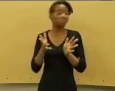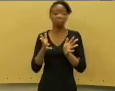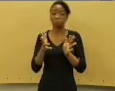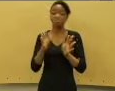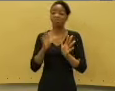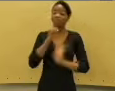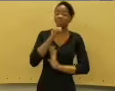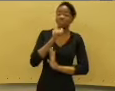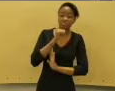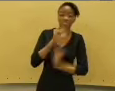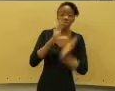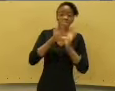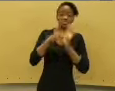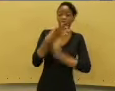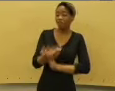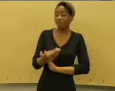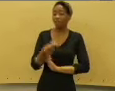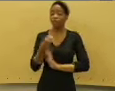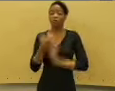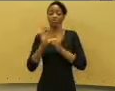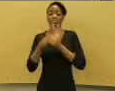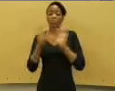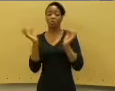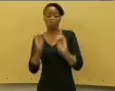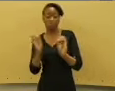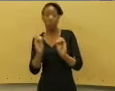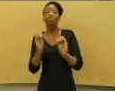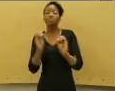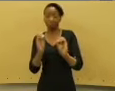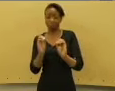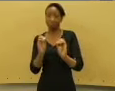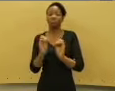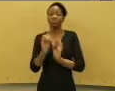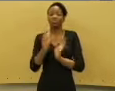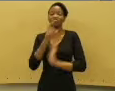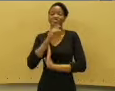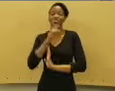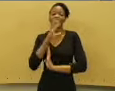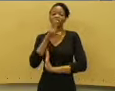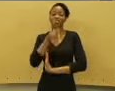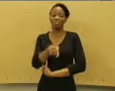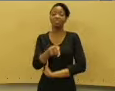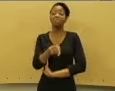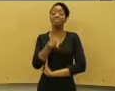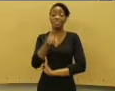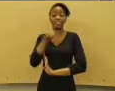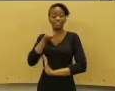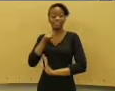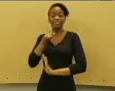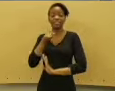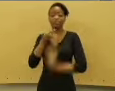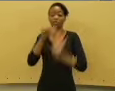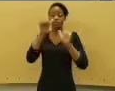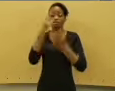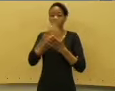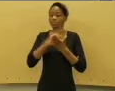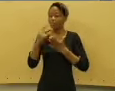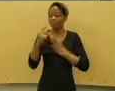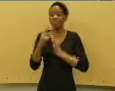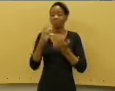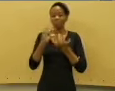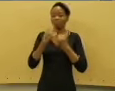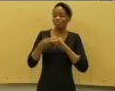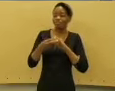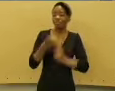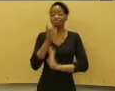many people as I can and try to get them onto vibrators and say to them, try this for 6 weeks and let me know how it works, you